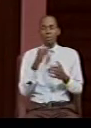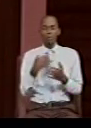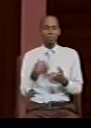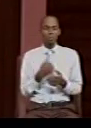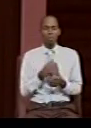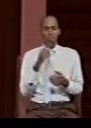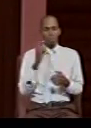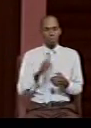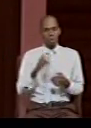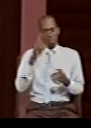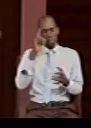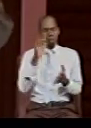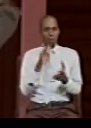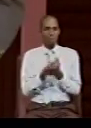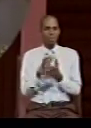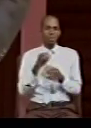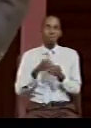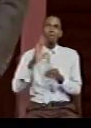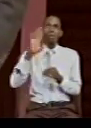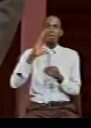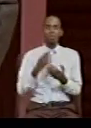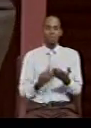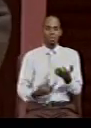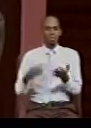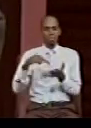power. Look at Romans chapter 10,